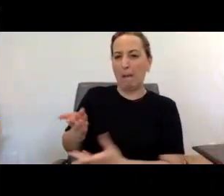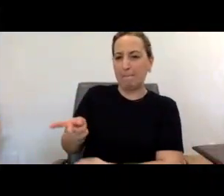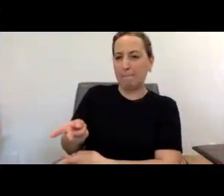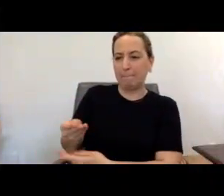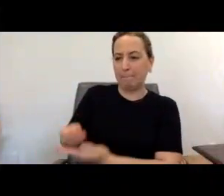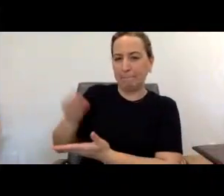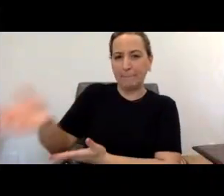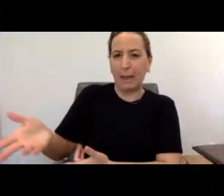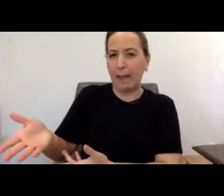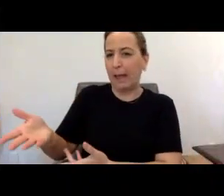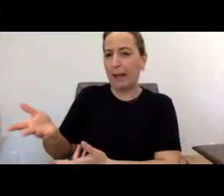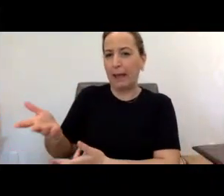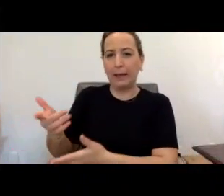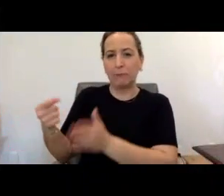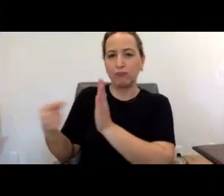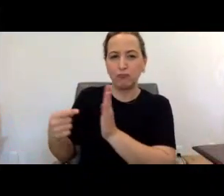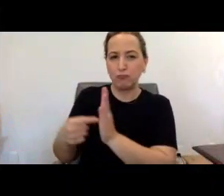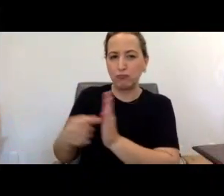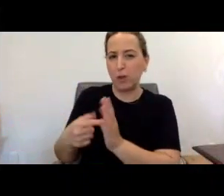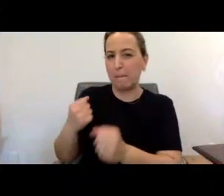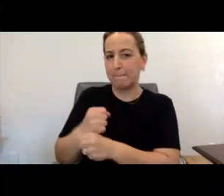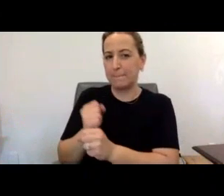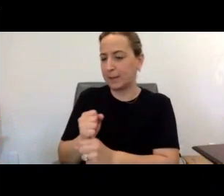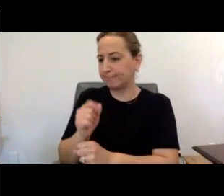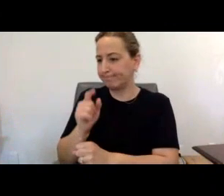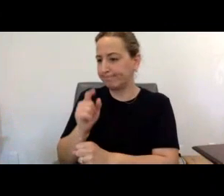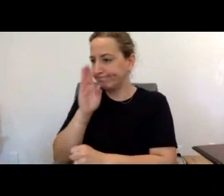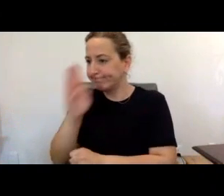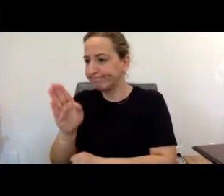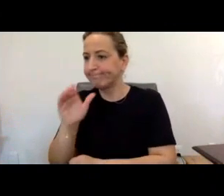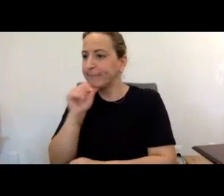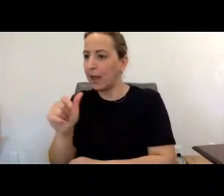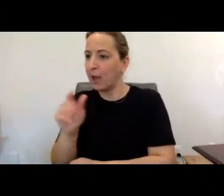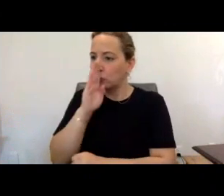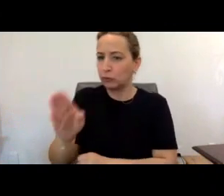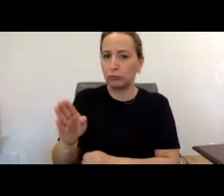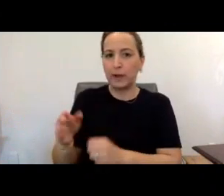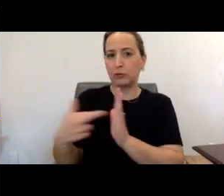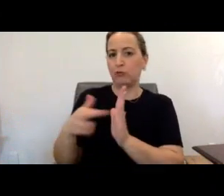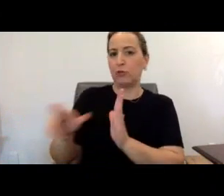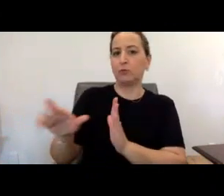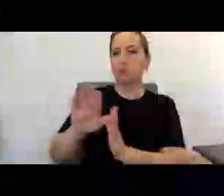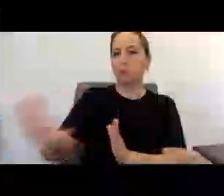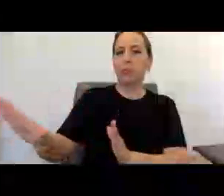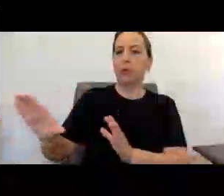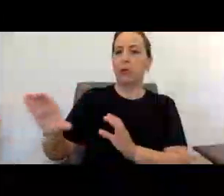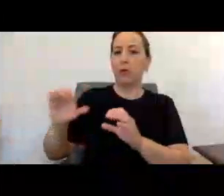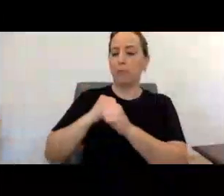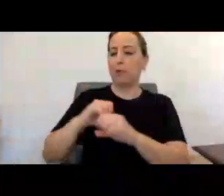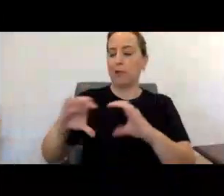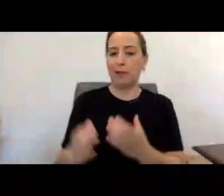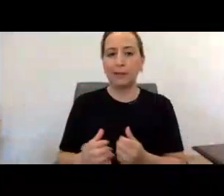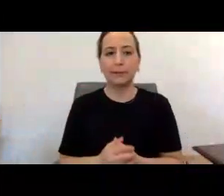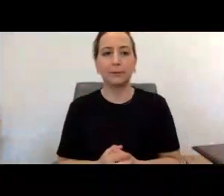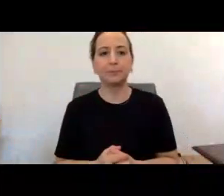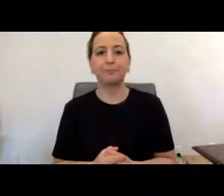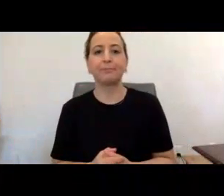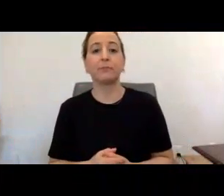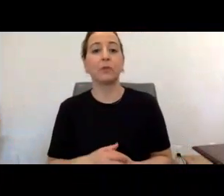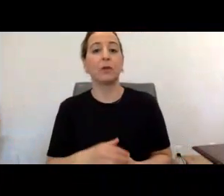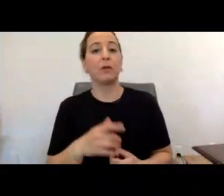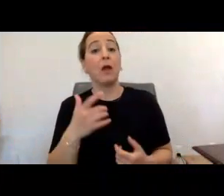Some examples of this include encouraging families to live near other families in an apartment complex, or only sharing property listings in